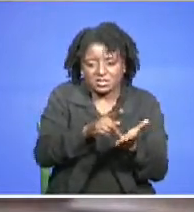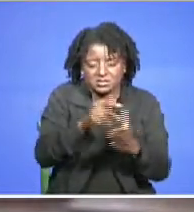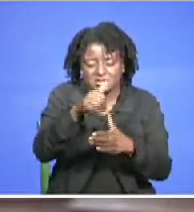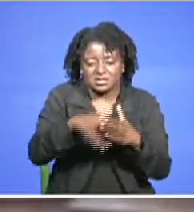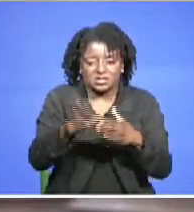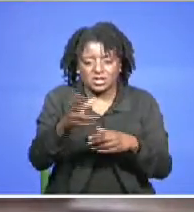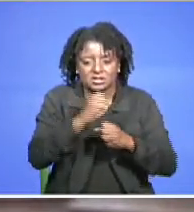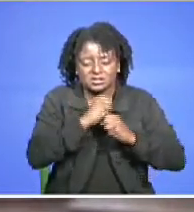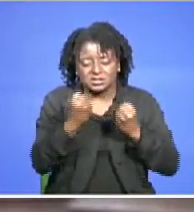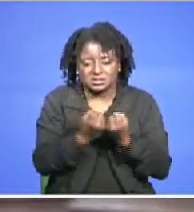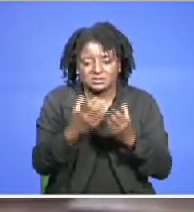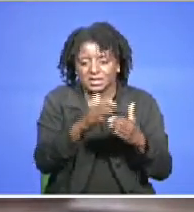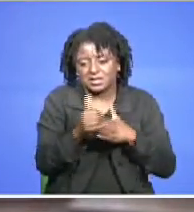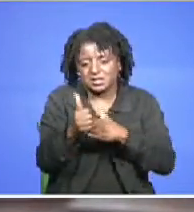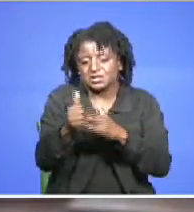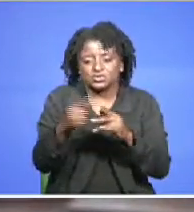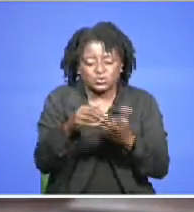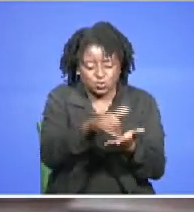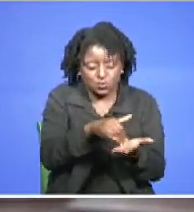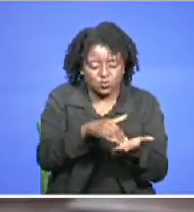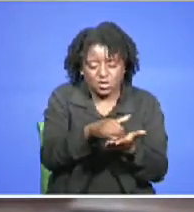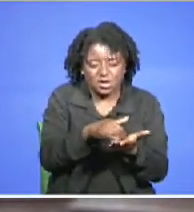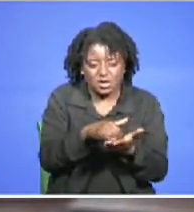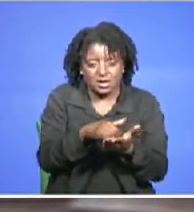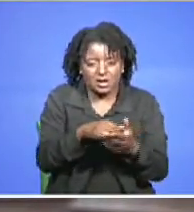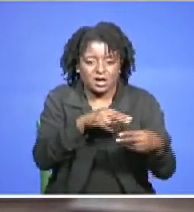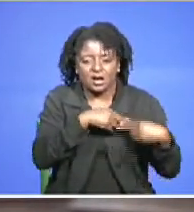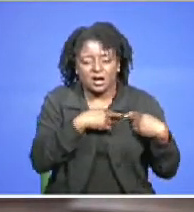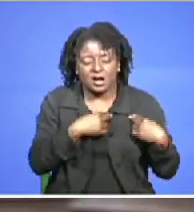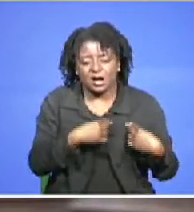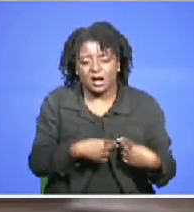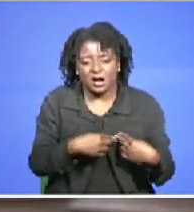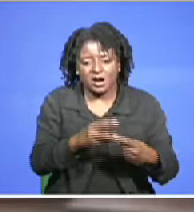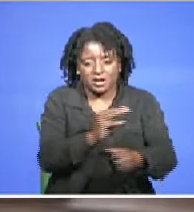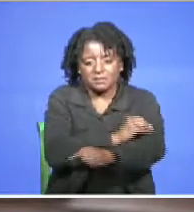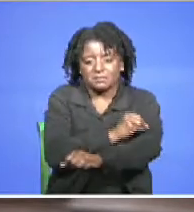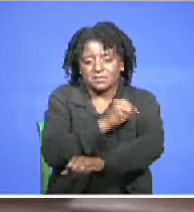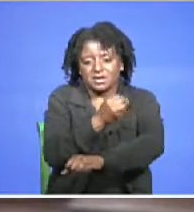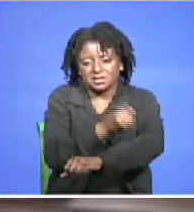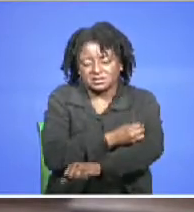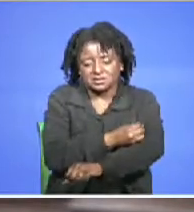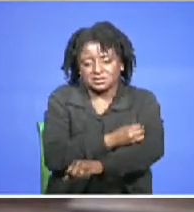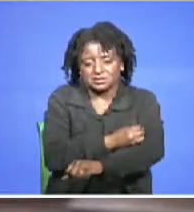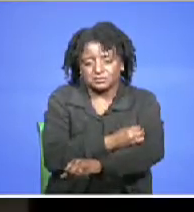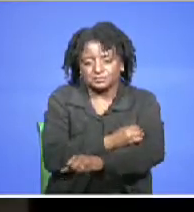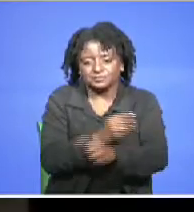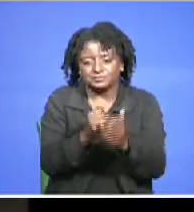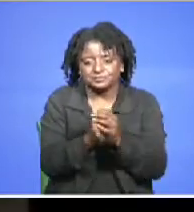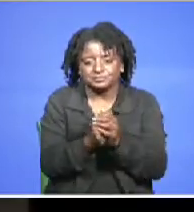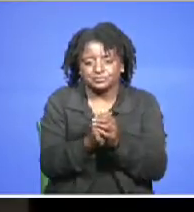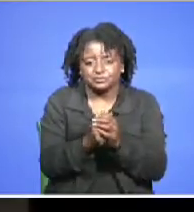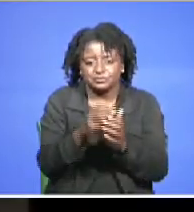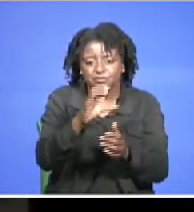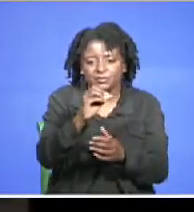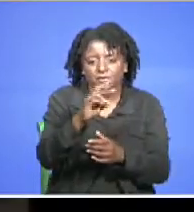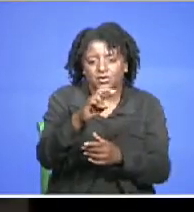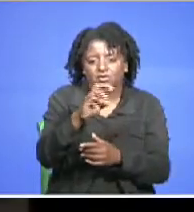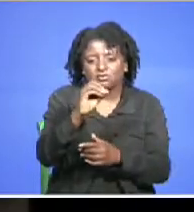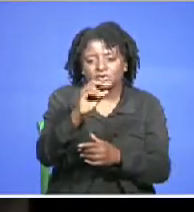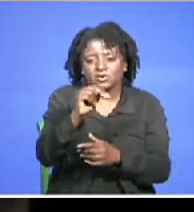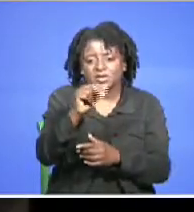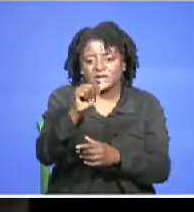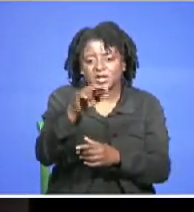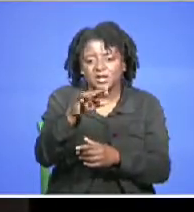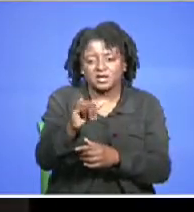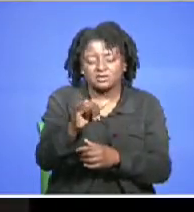to the weakening of heart muscles. Dr. Sands shared with us a number of heart conditions that are quite common. Coronary artery disease, where